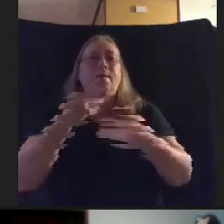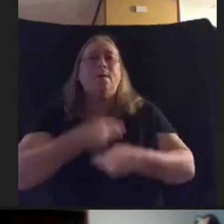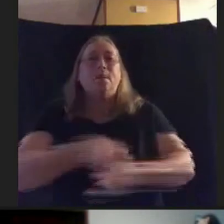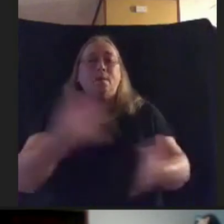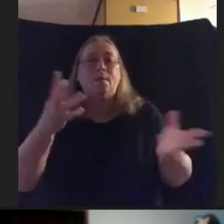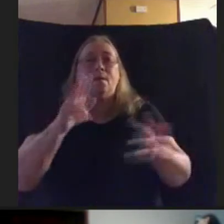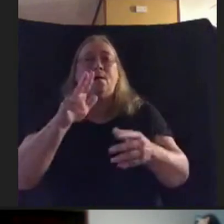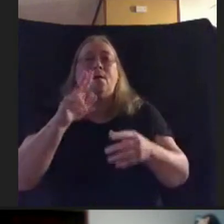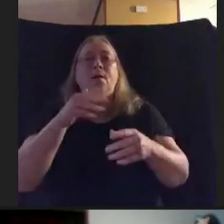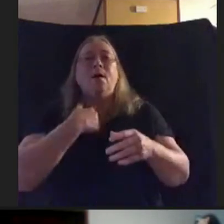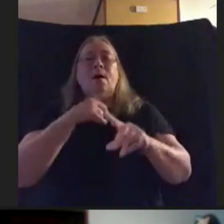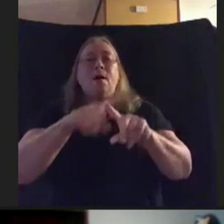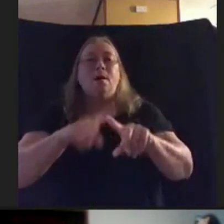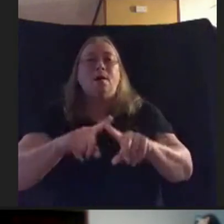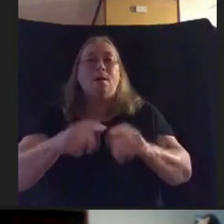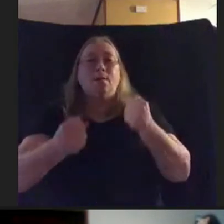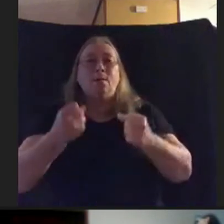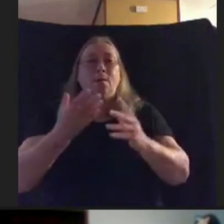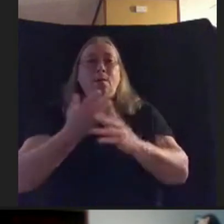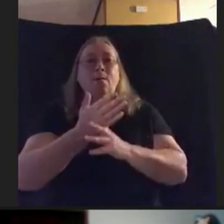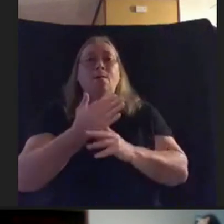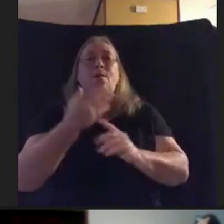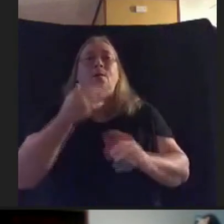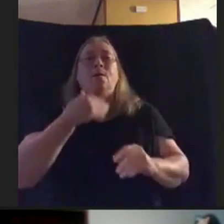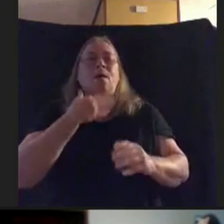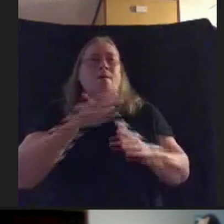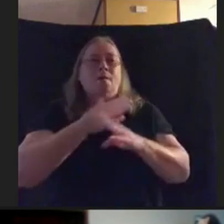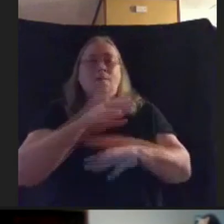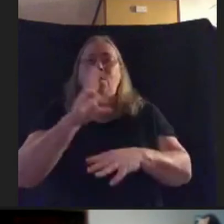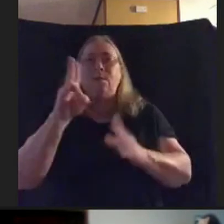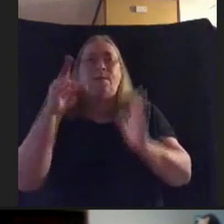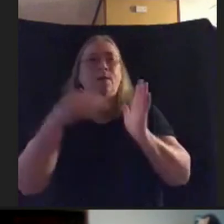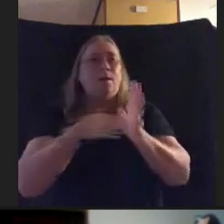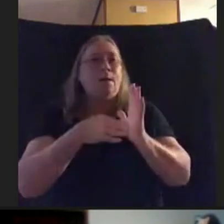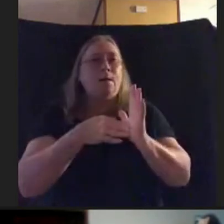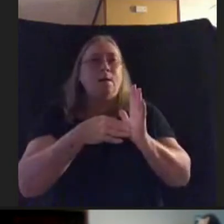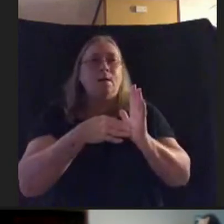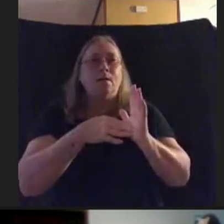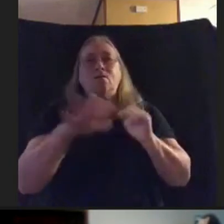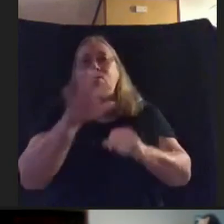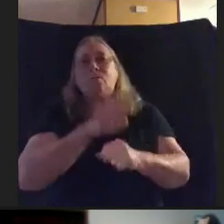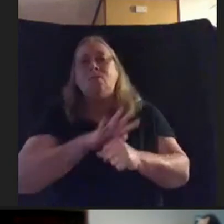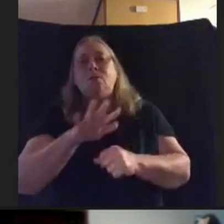and with that other 7,000 or so, that's where the priority is.